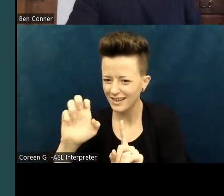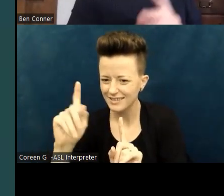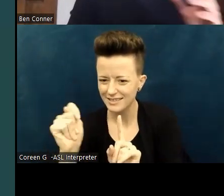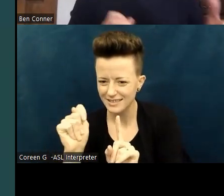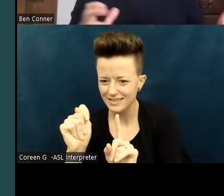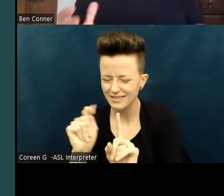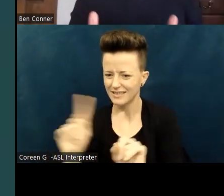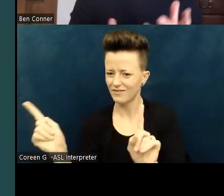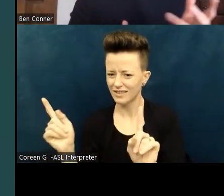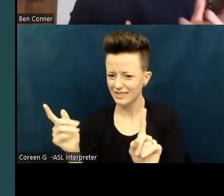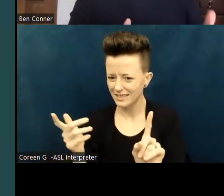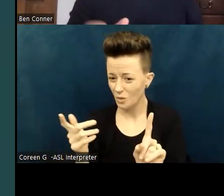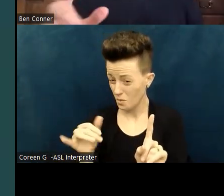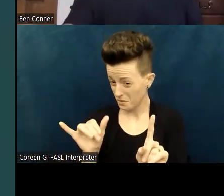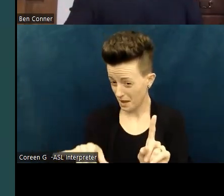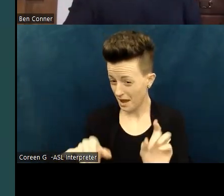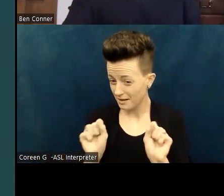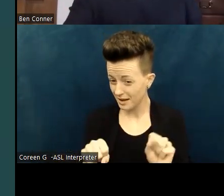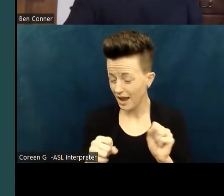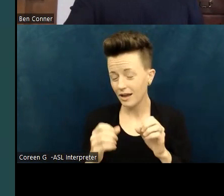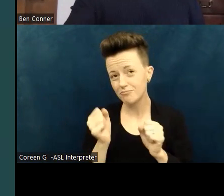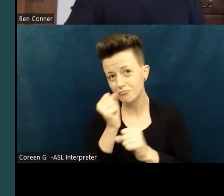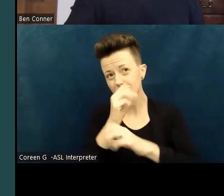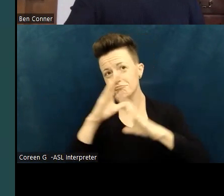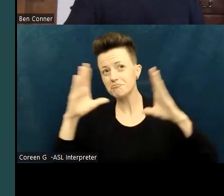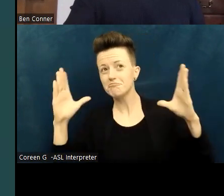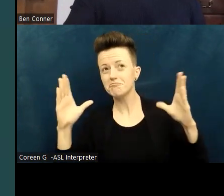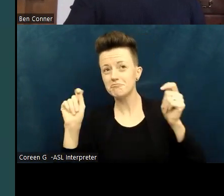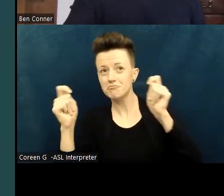And can that shape the way we think about hospitality?